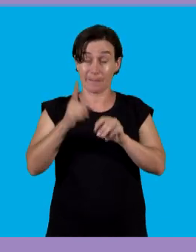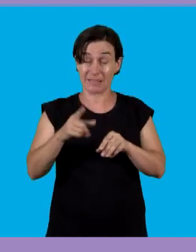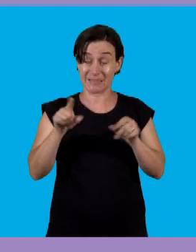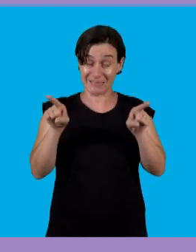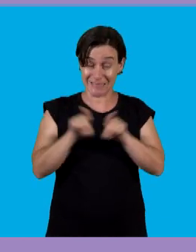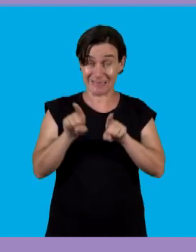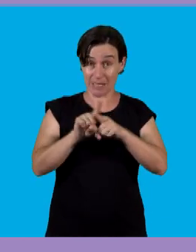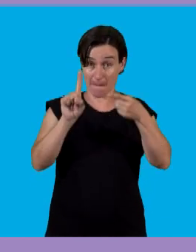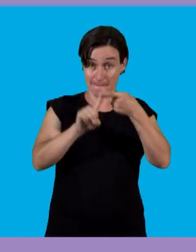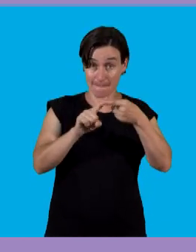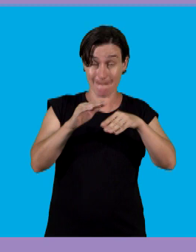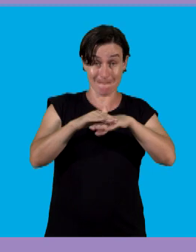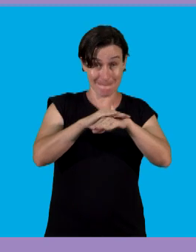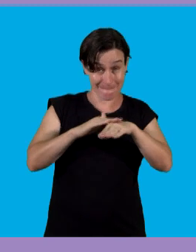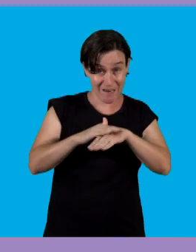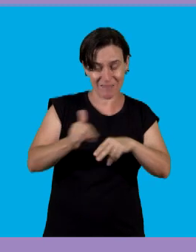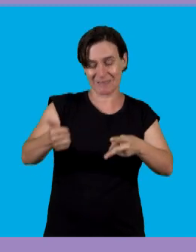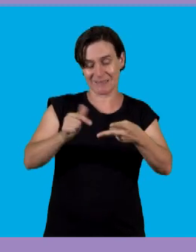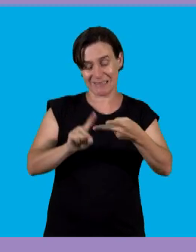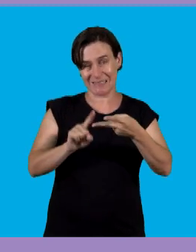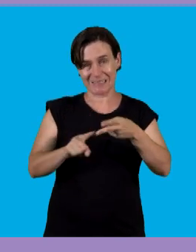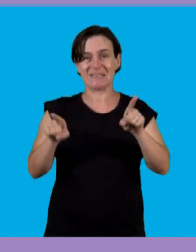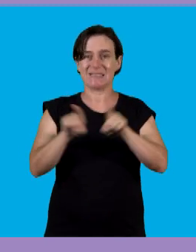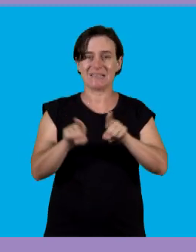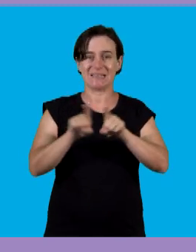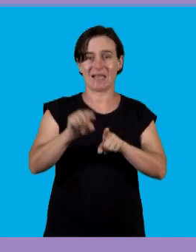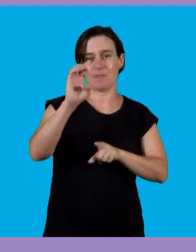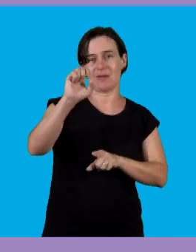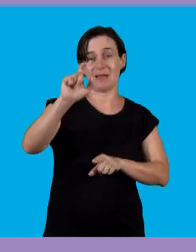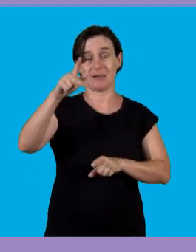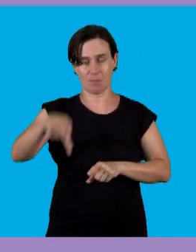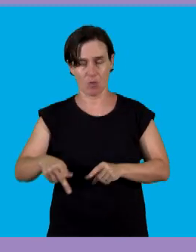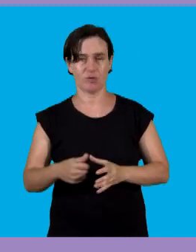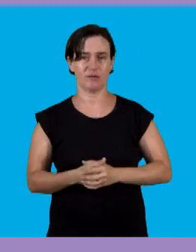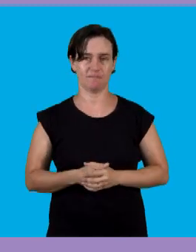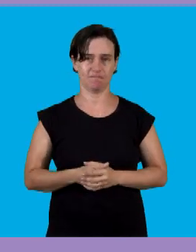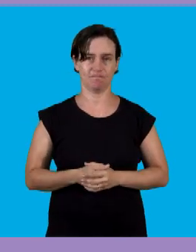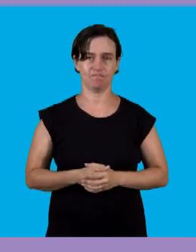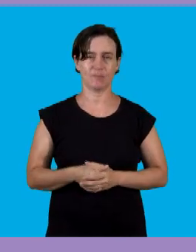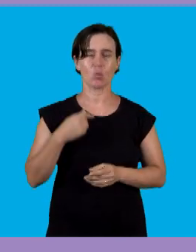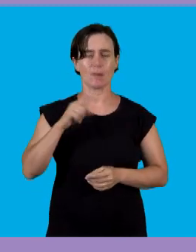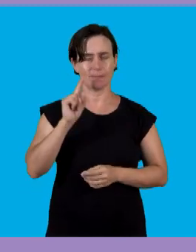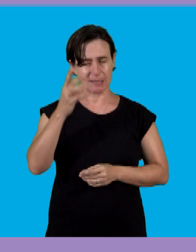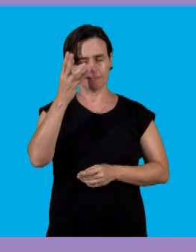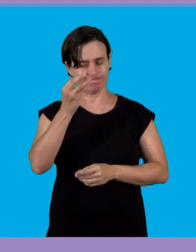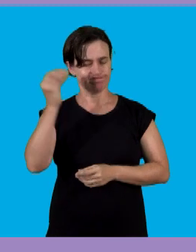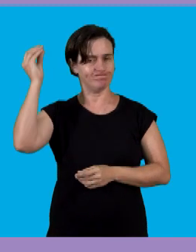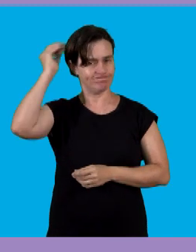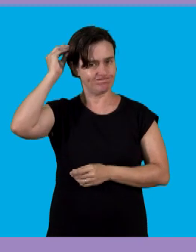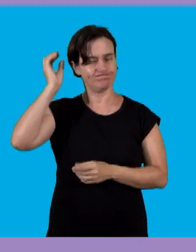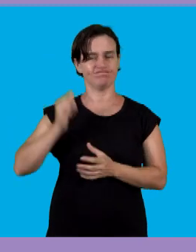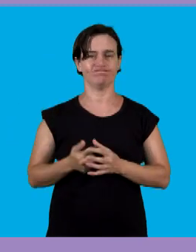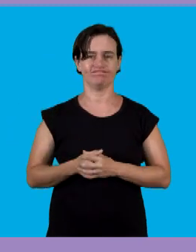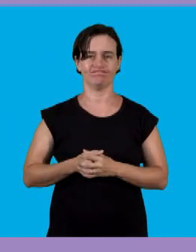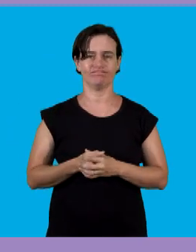the same base and the same exponent to that base. So we should keep that